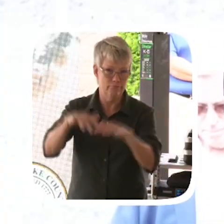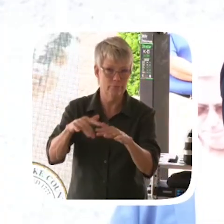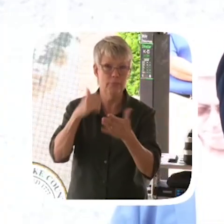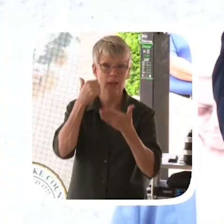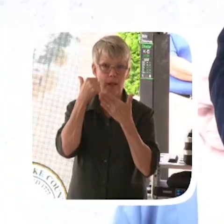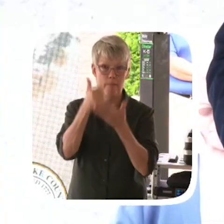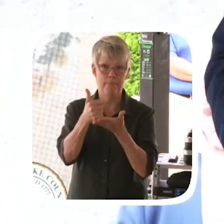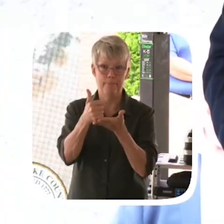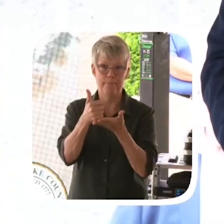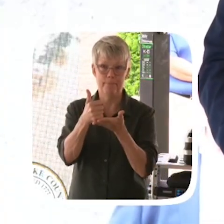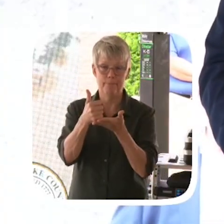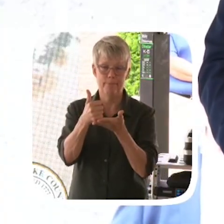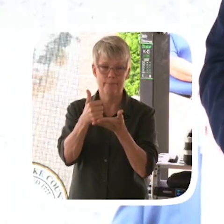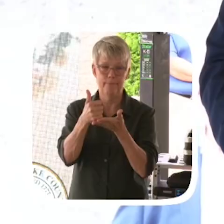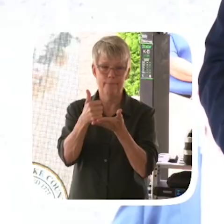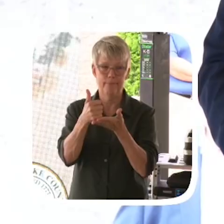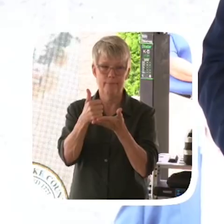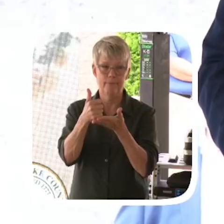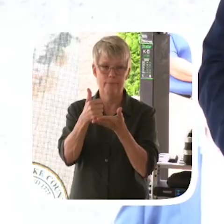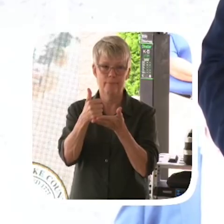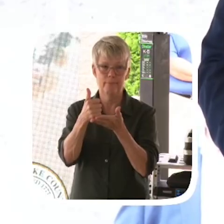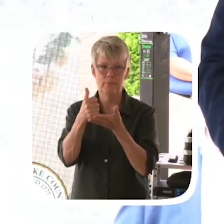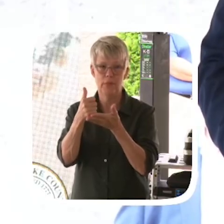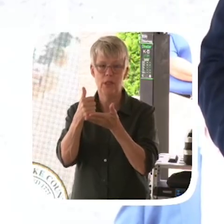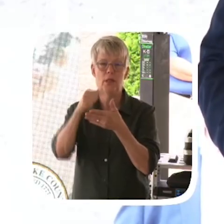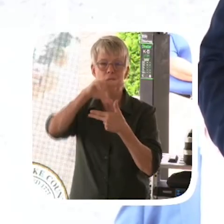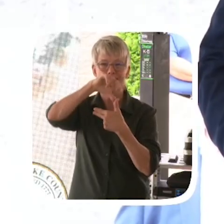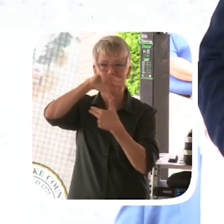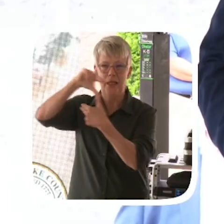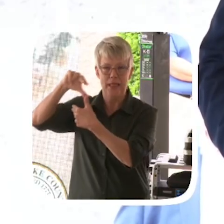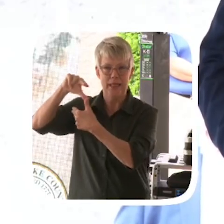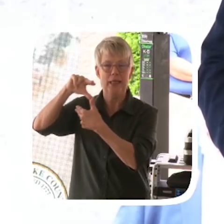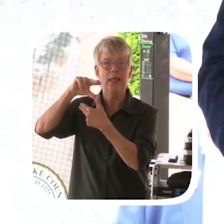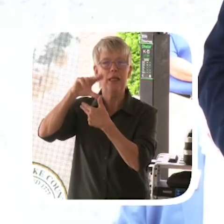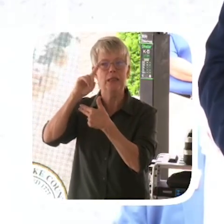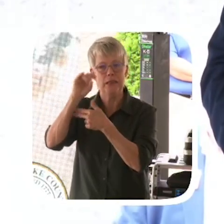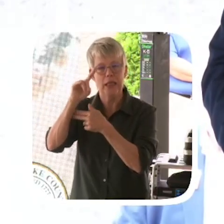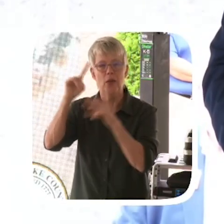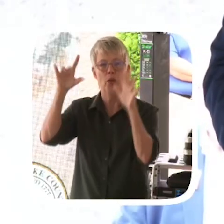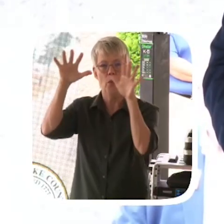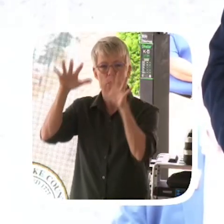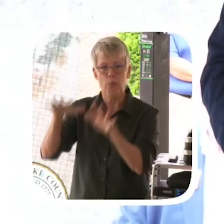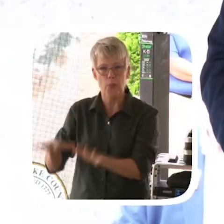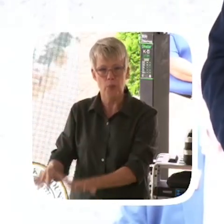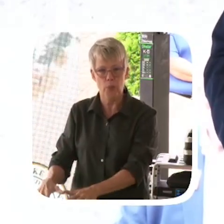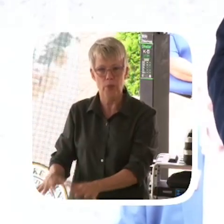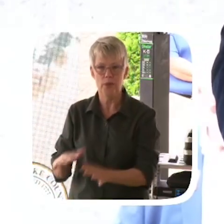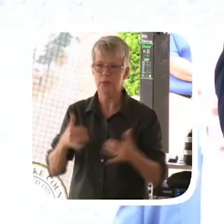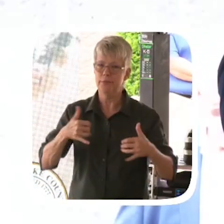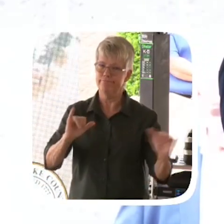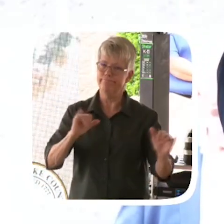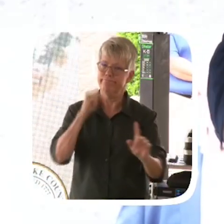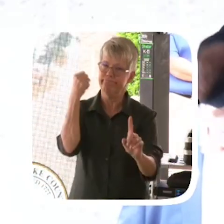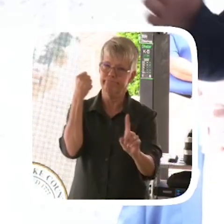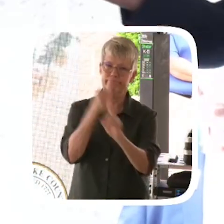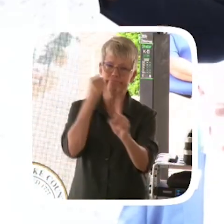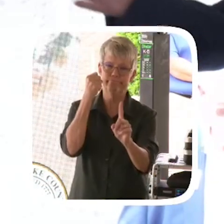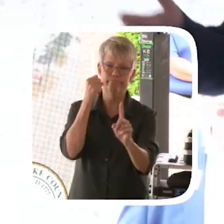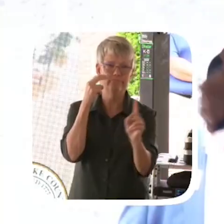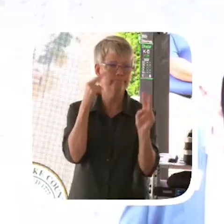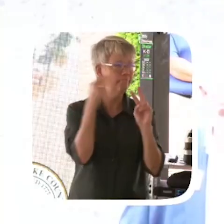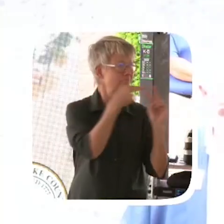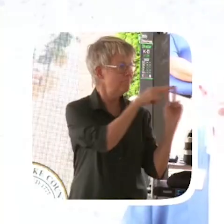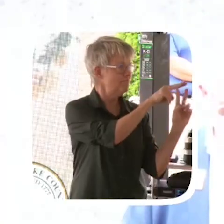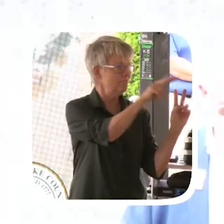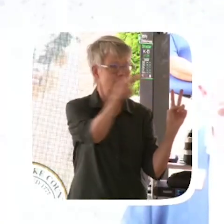help. And while the winds of Helene may have died down, the impact continues. Just look around you.